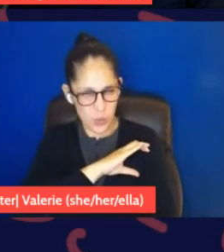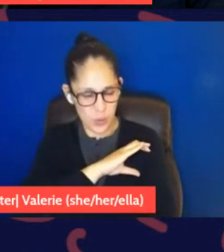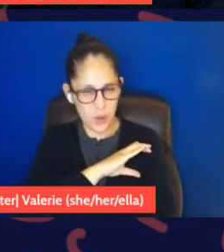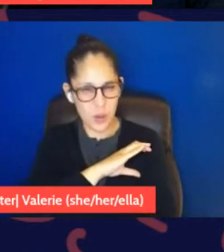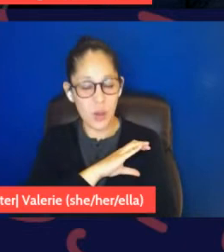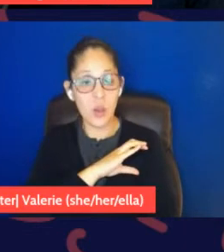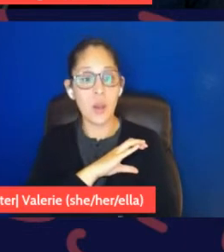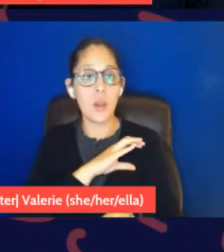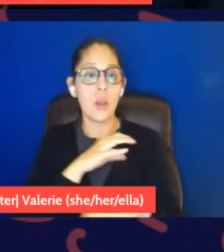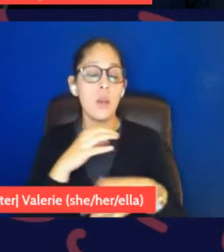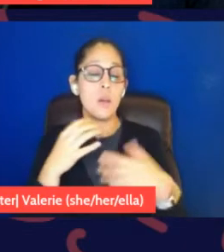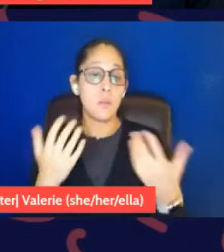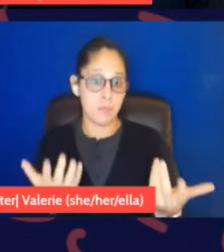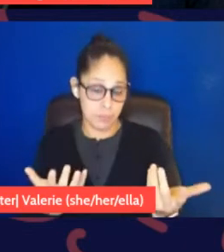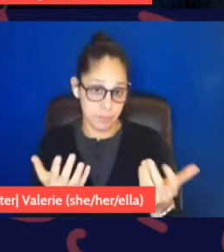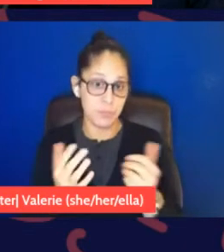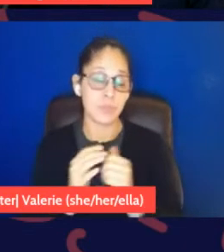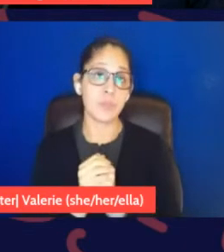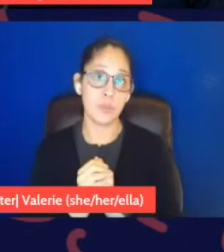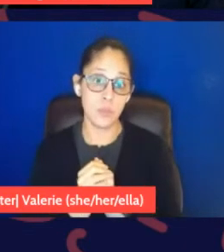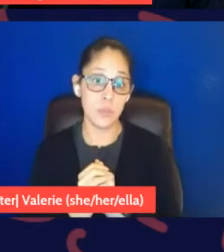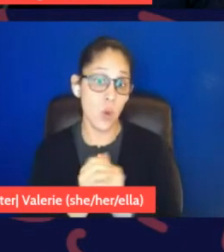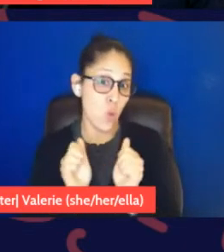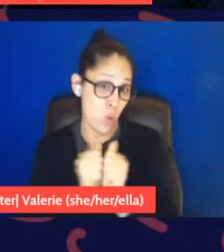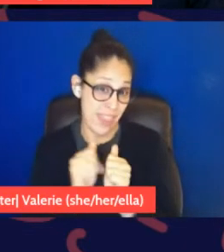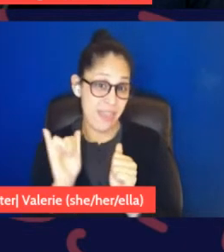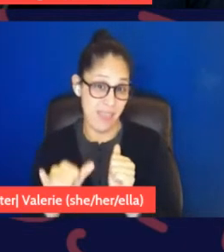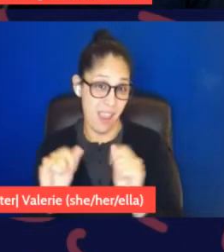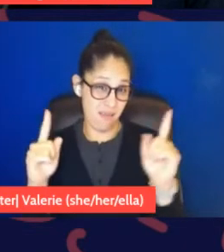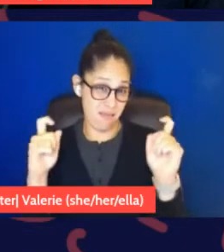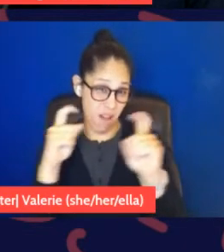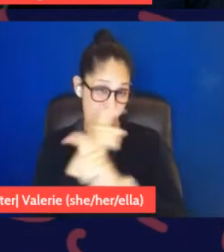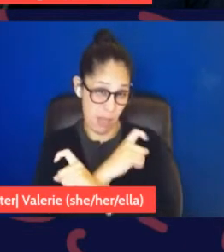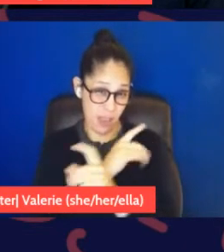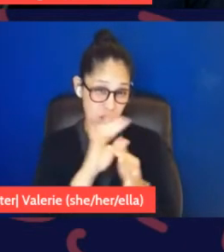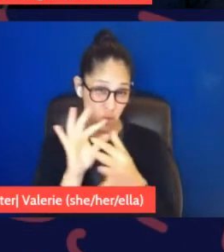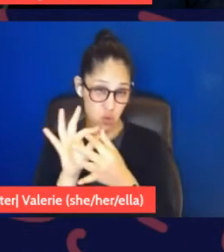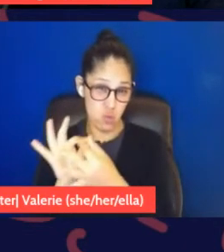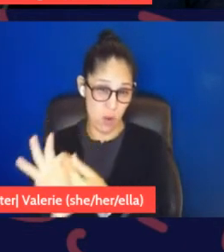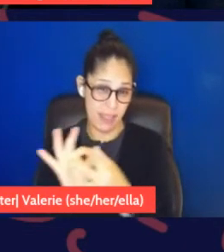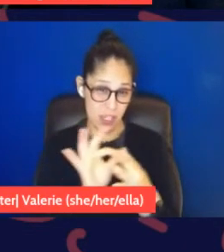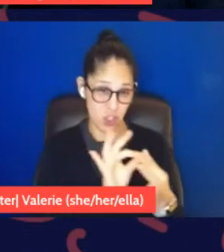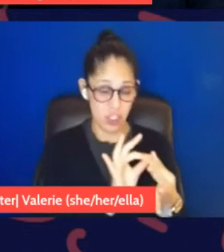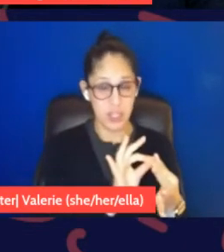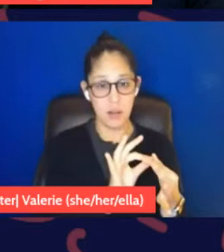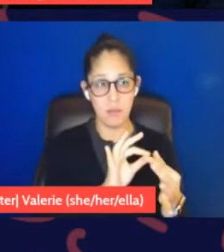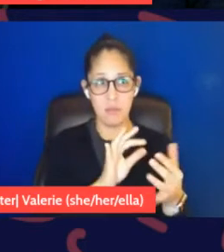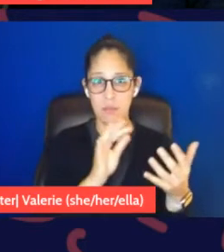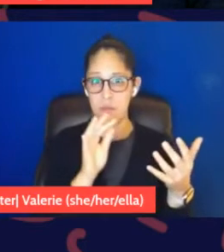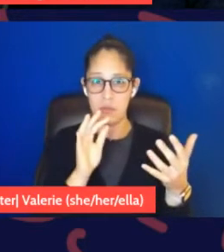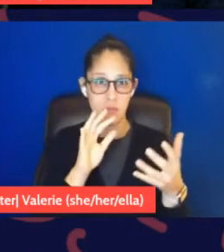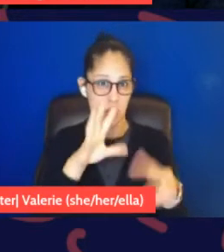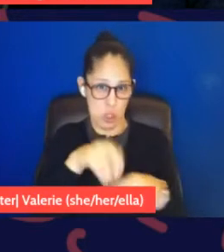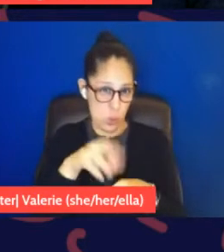with the complex relationship also in terms of like politics, in terms of like